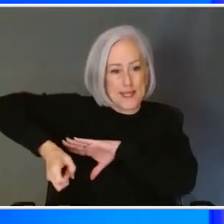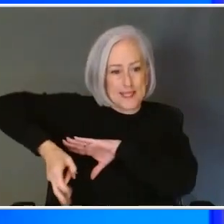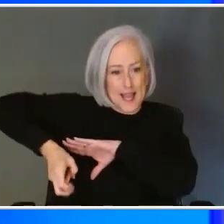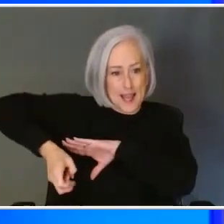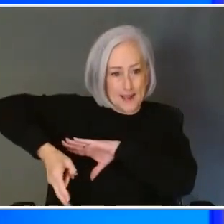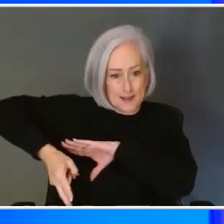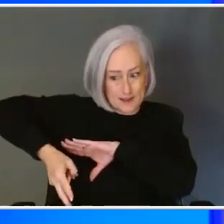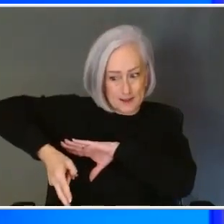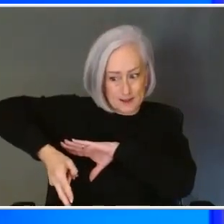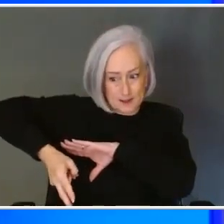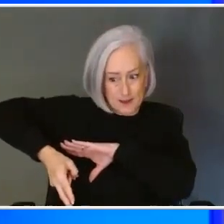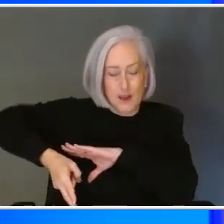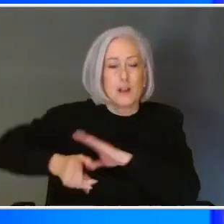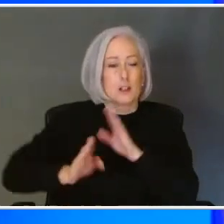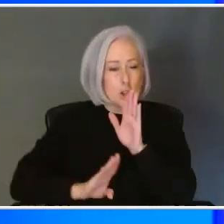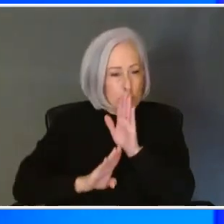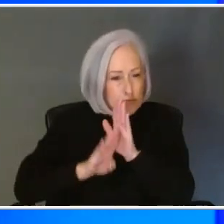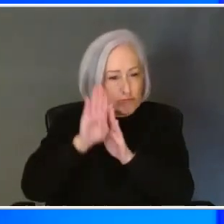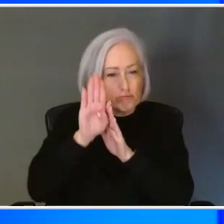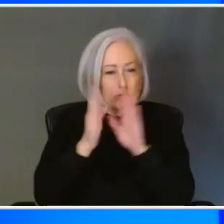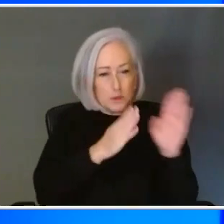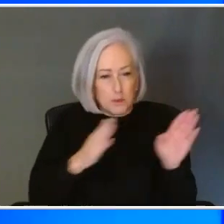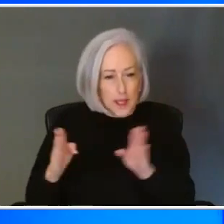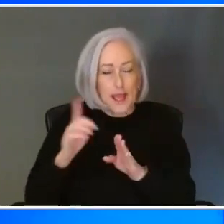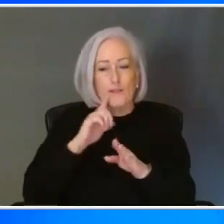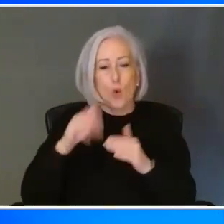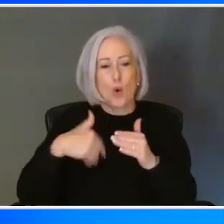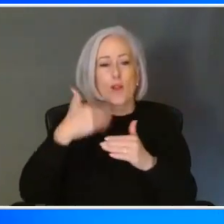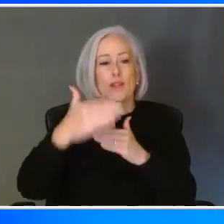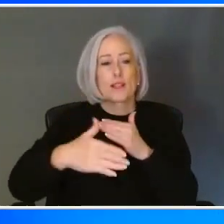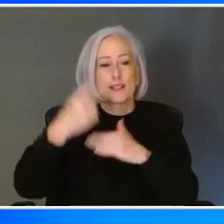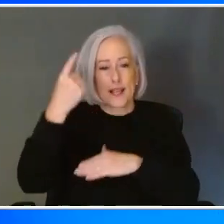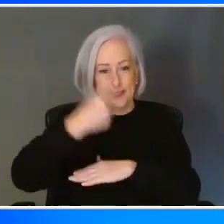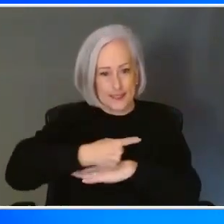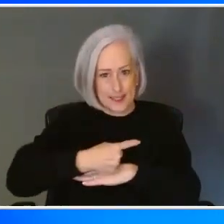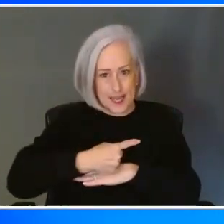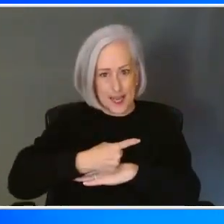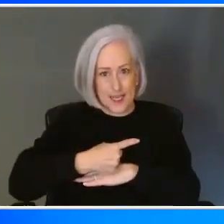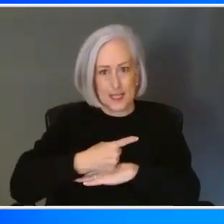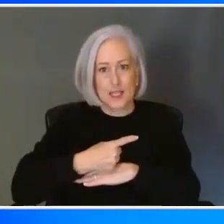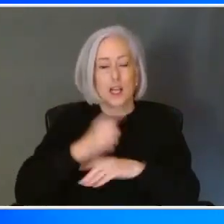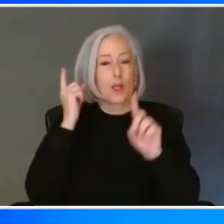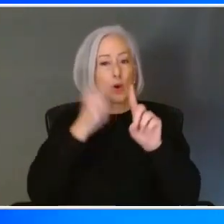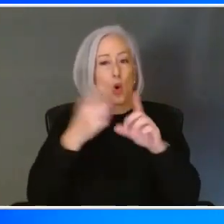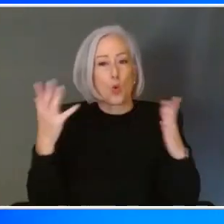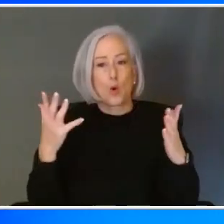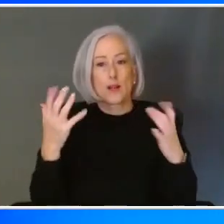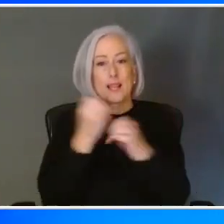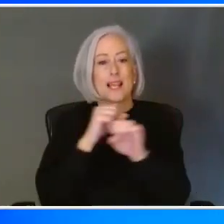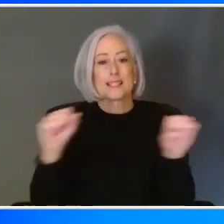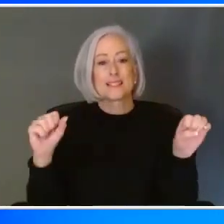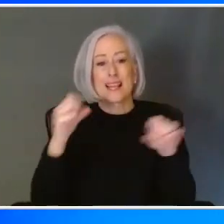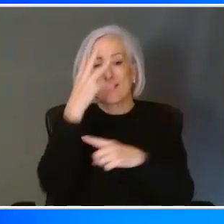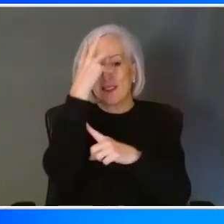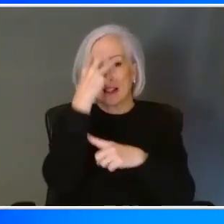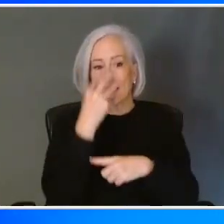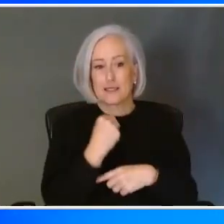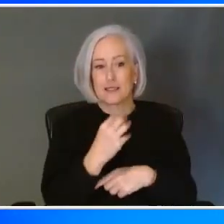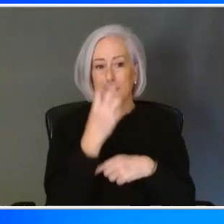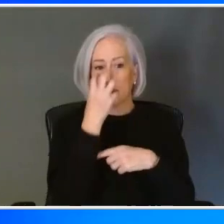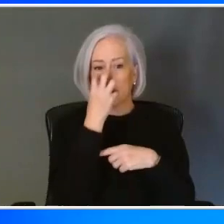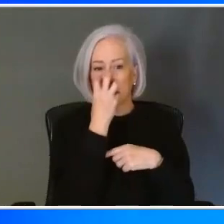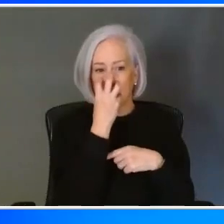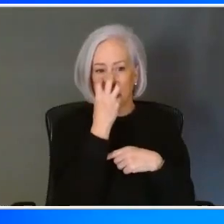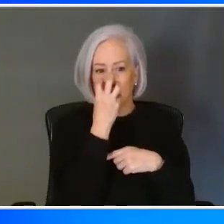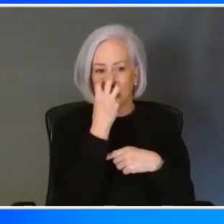morning, and the plan required him to be put to sleep safely, and then an operation was performed in the neck